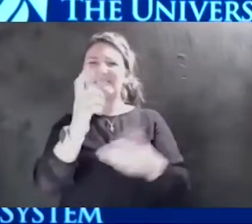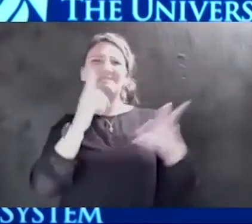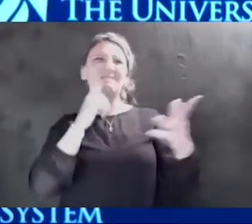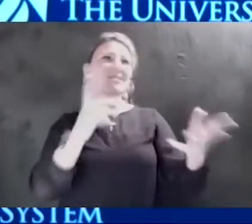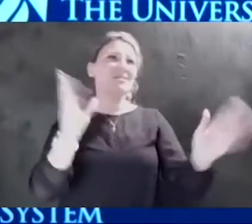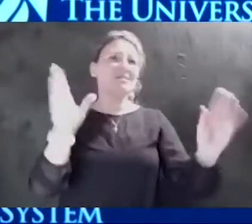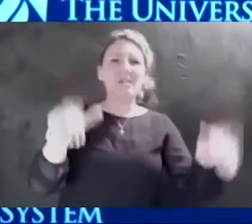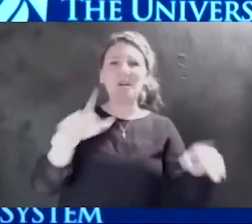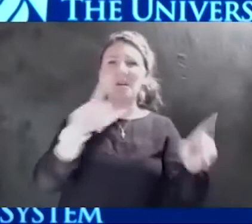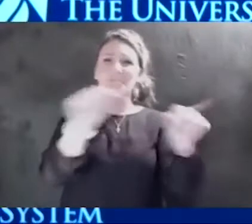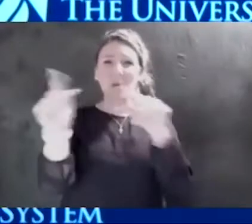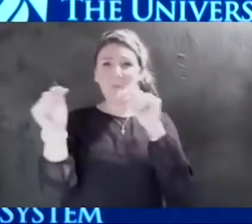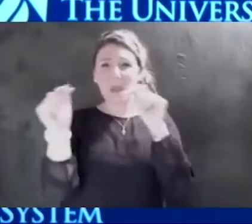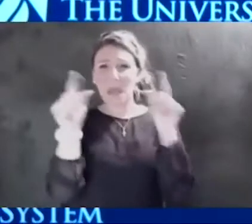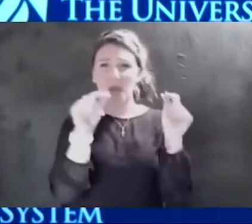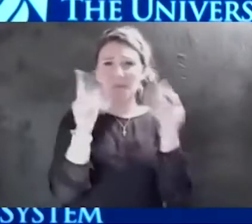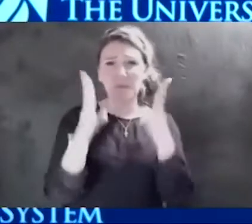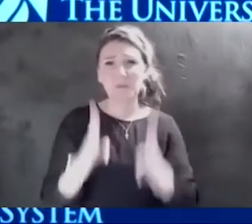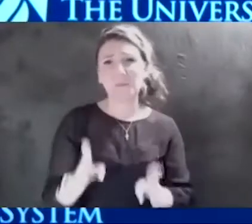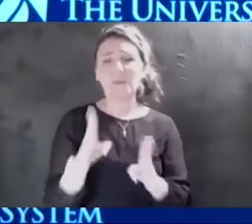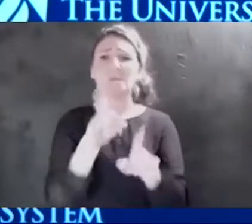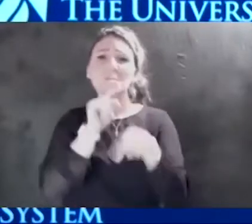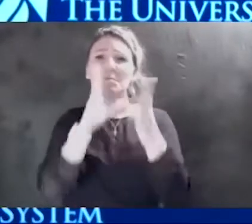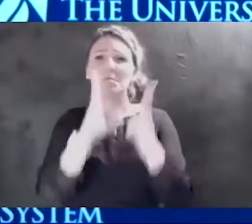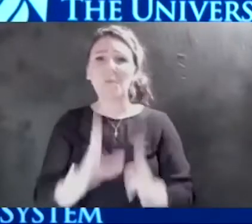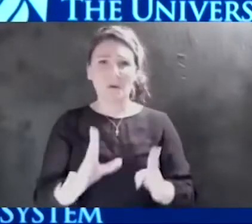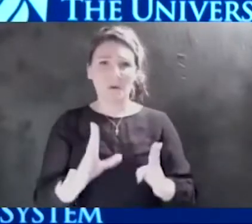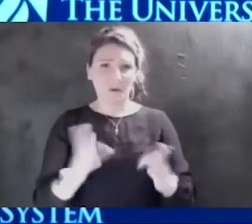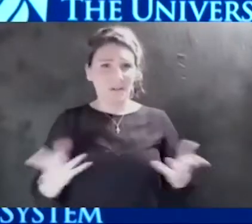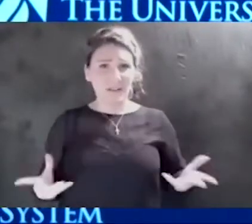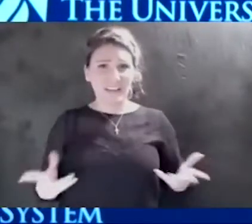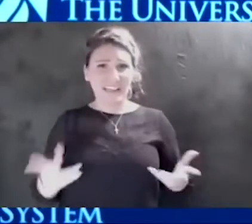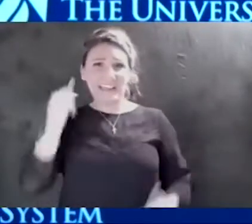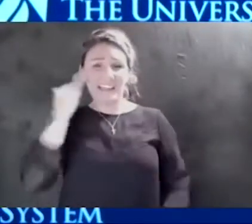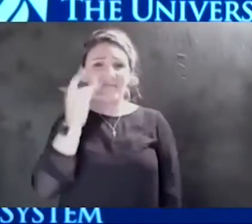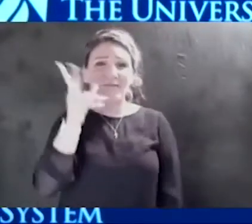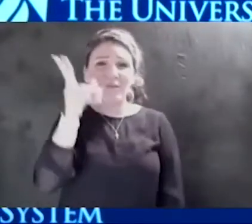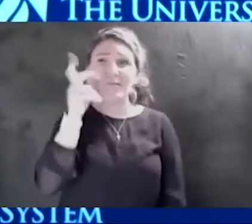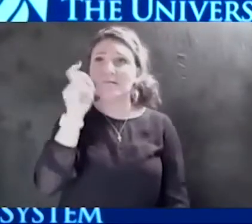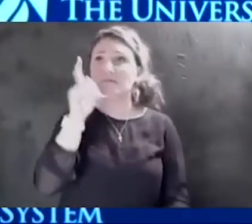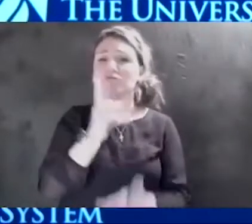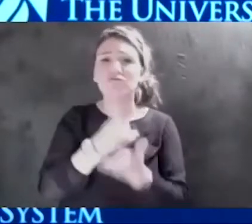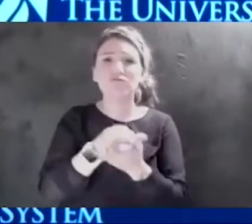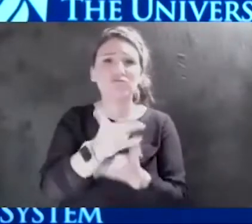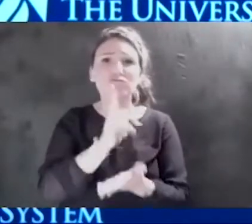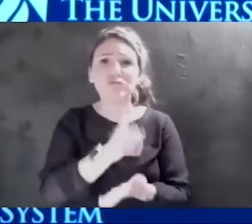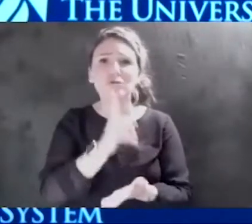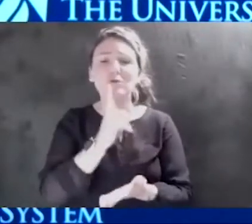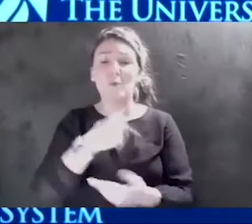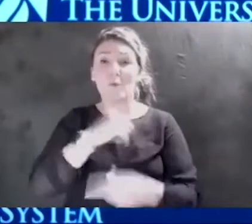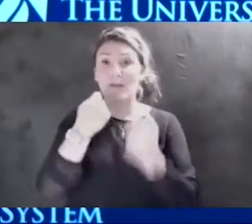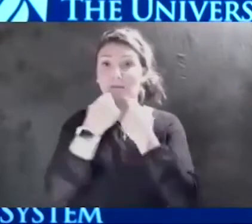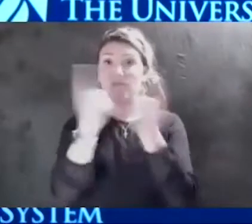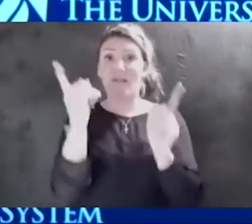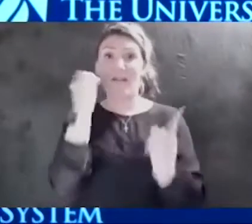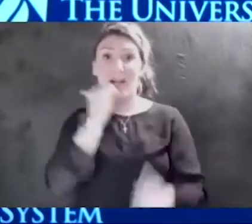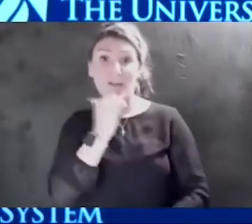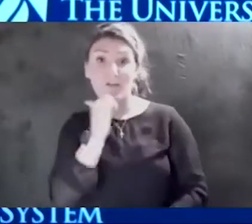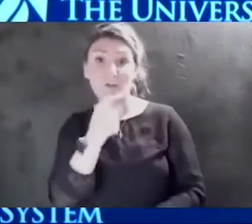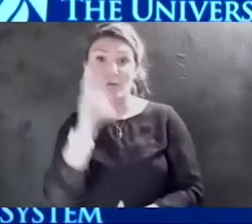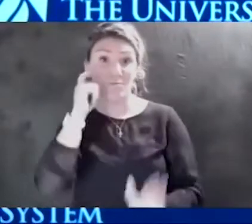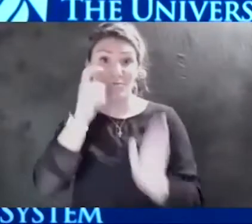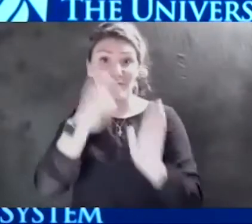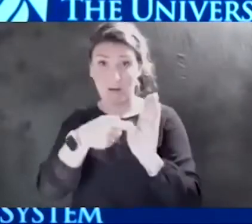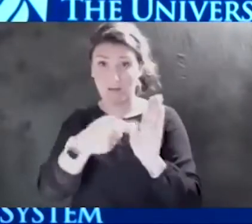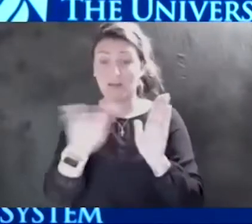rumor reporter. Because if you just listen to the truth, and we tell it to you every single day, you will recognize that